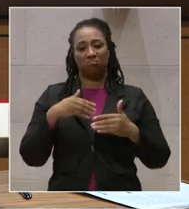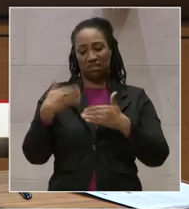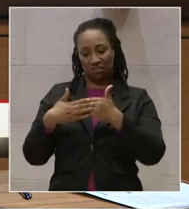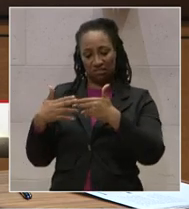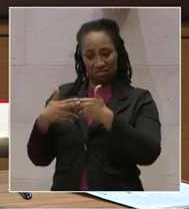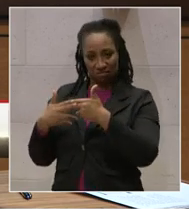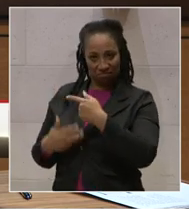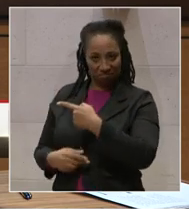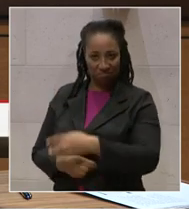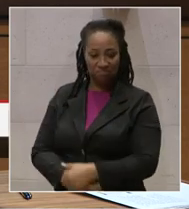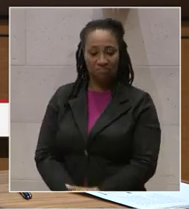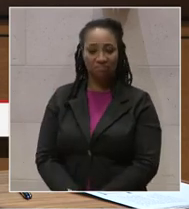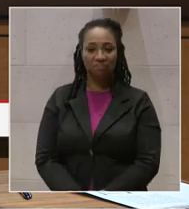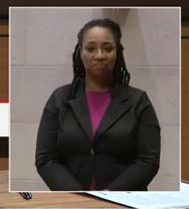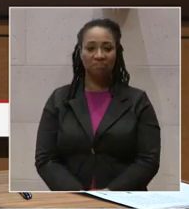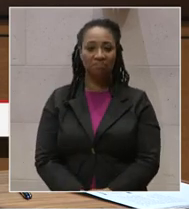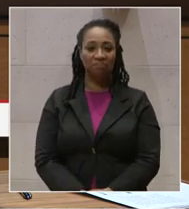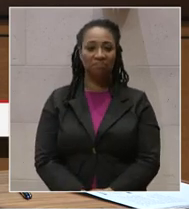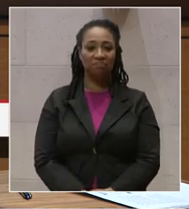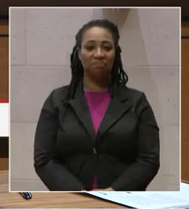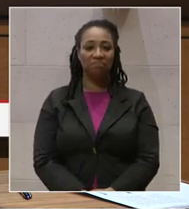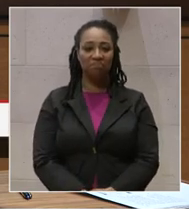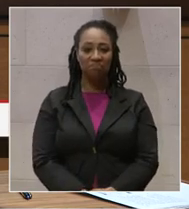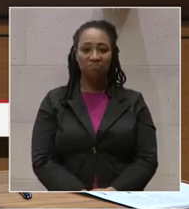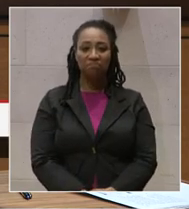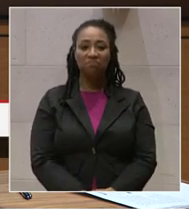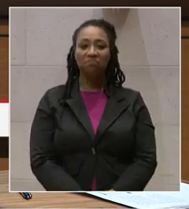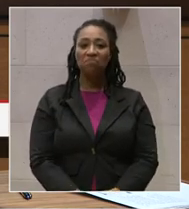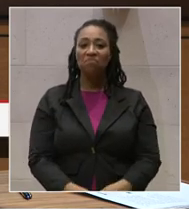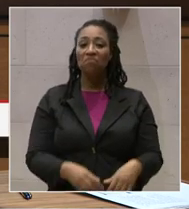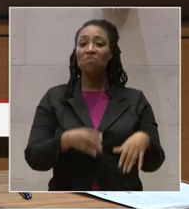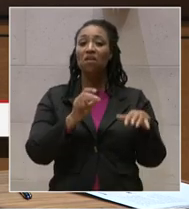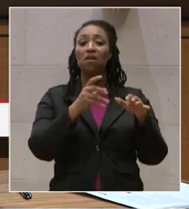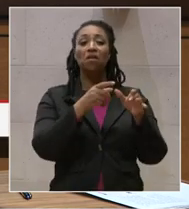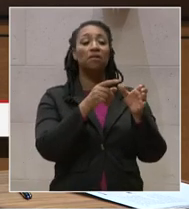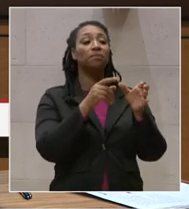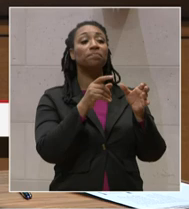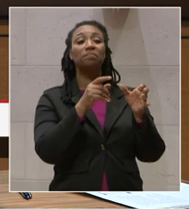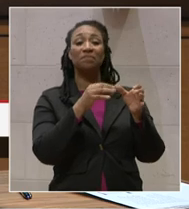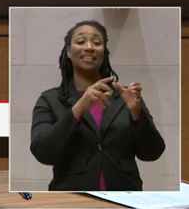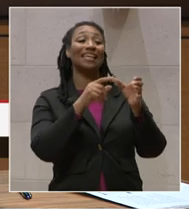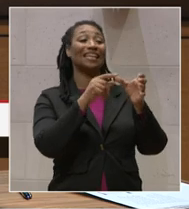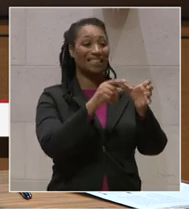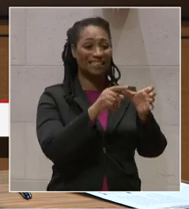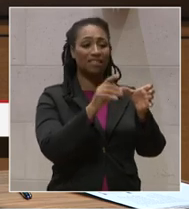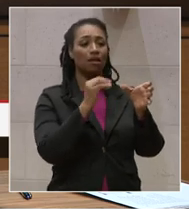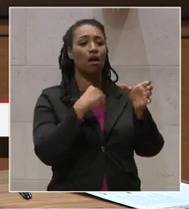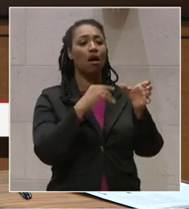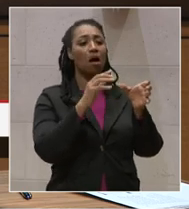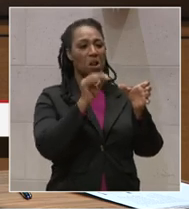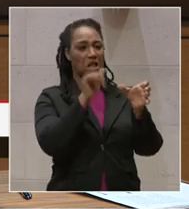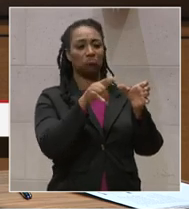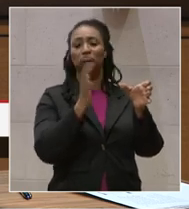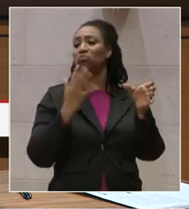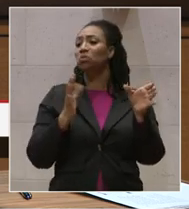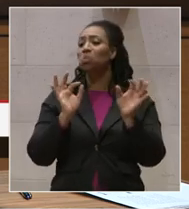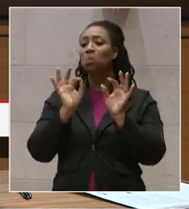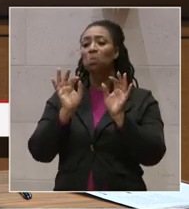So no small plans. Ambitious goals like building 36,000 new units drive transformative